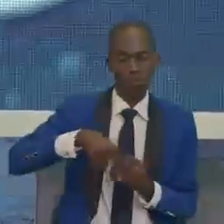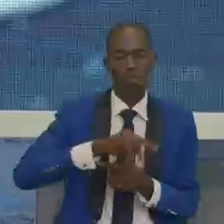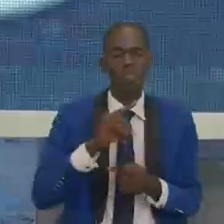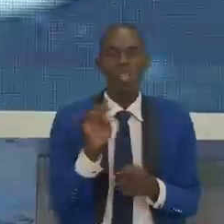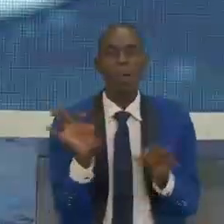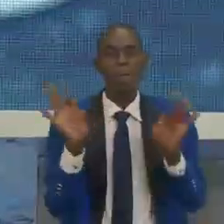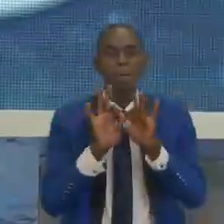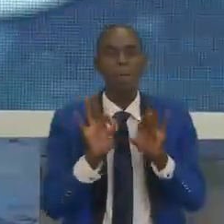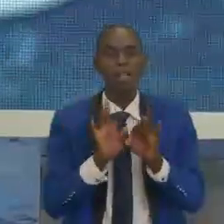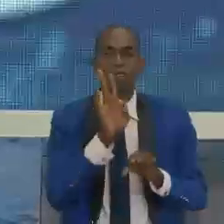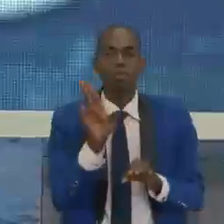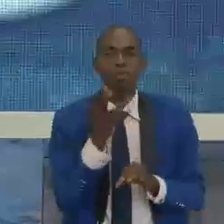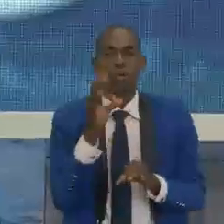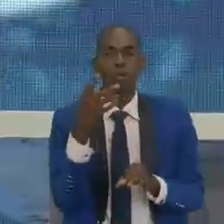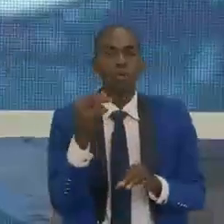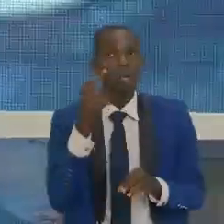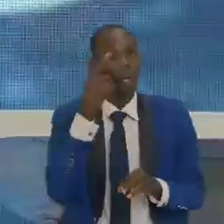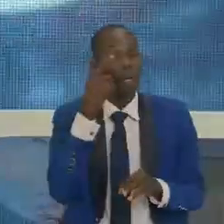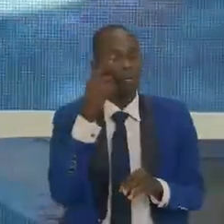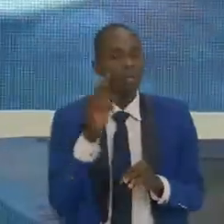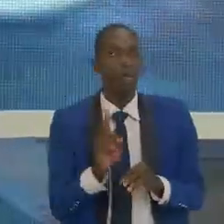upside down.